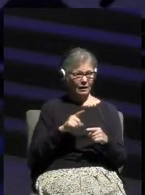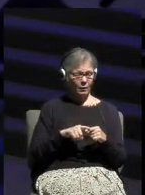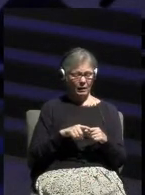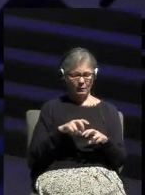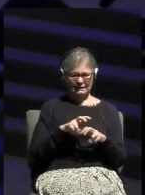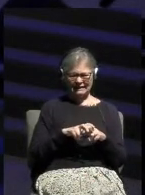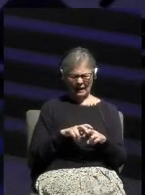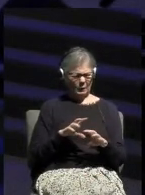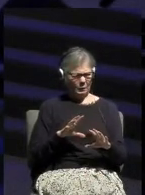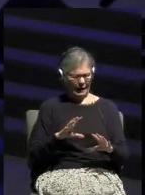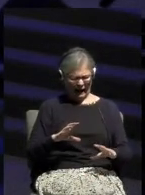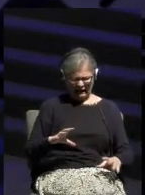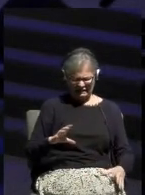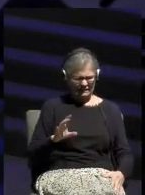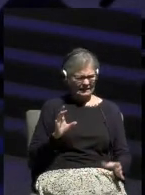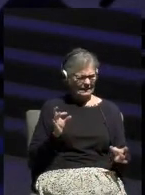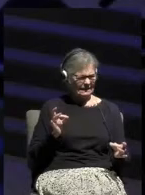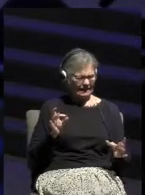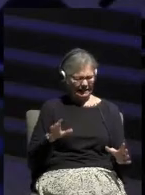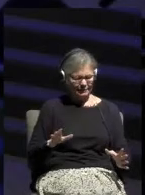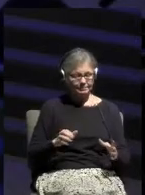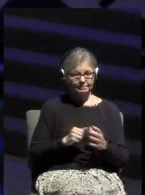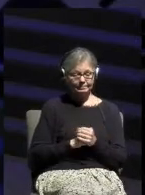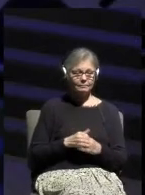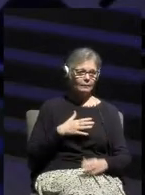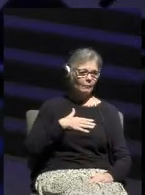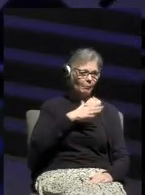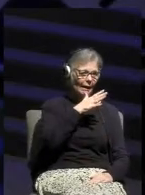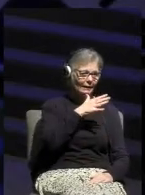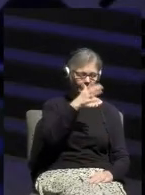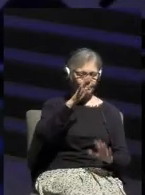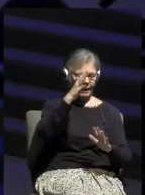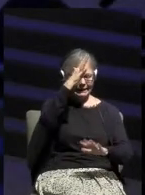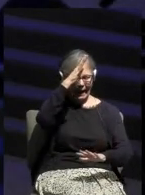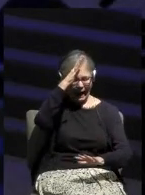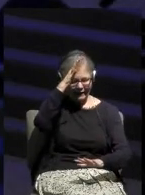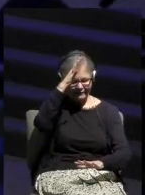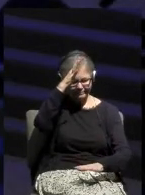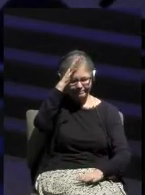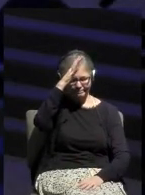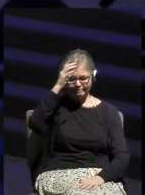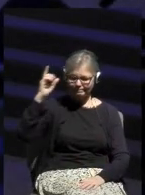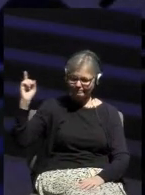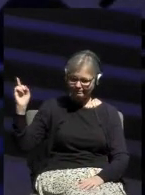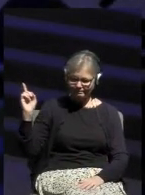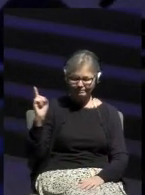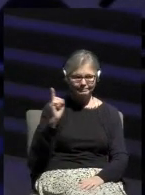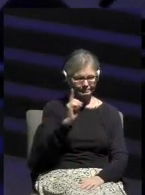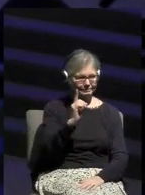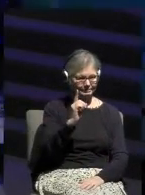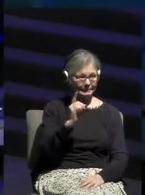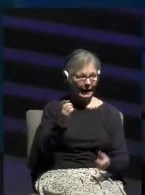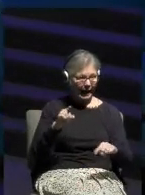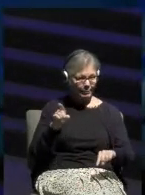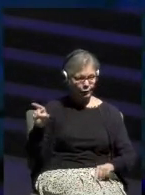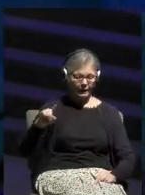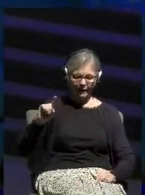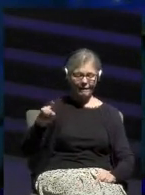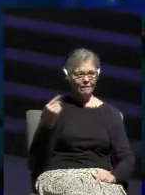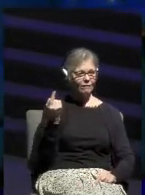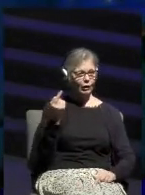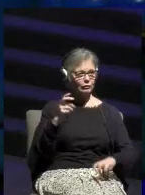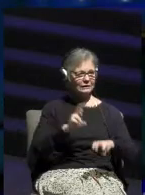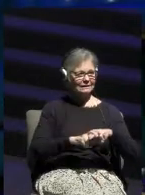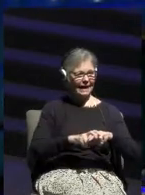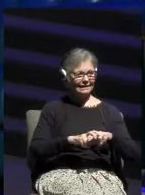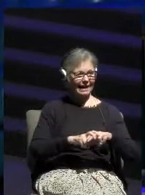like, "Ah, oh." And my poor dad, it could have been any of us. It just happened to be him. He sat